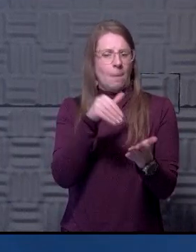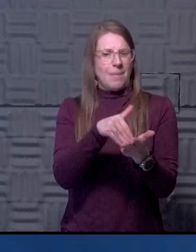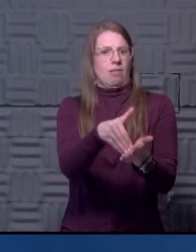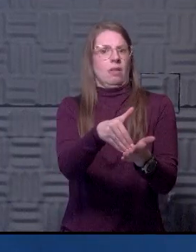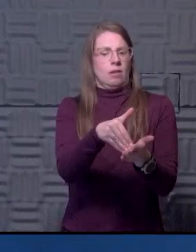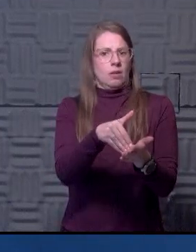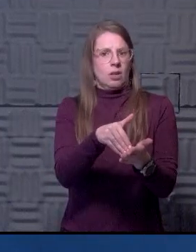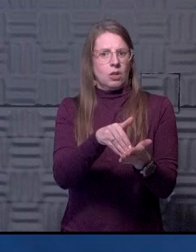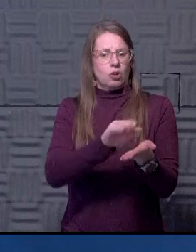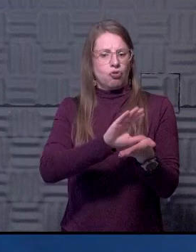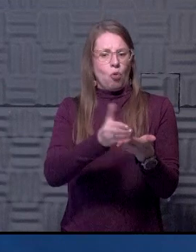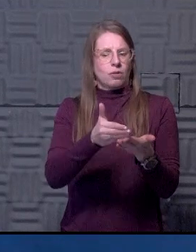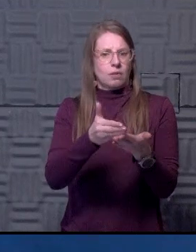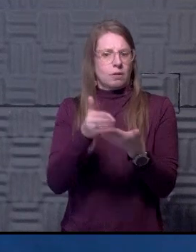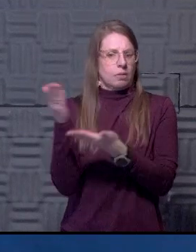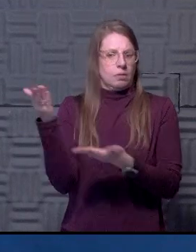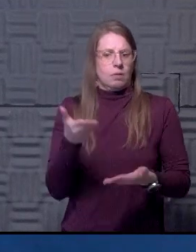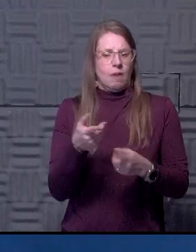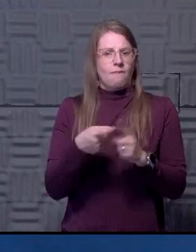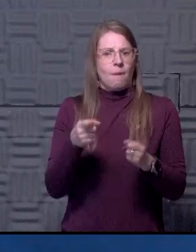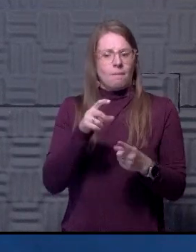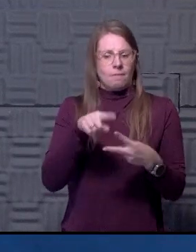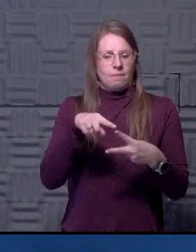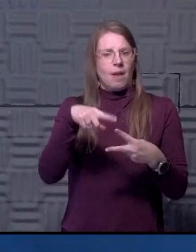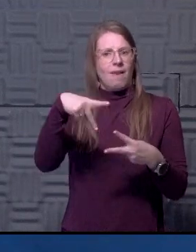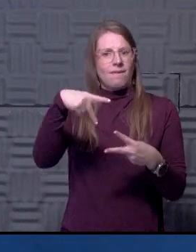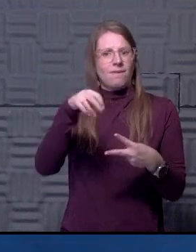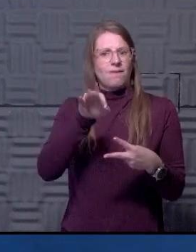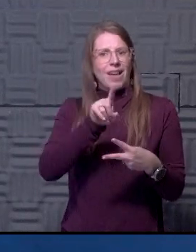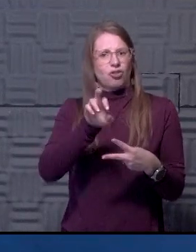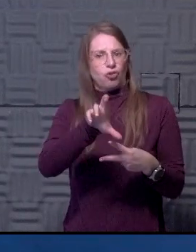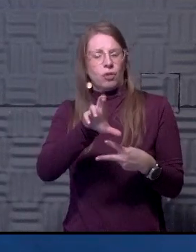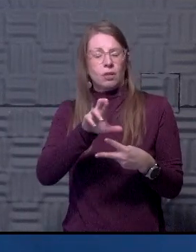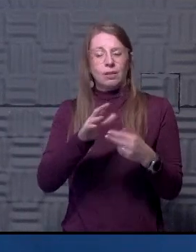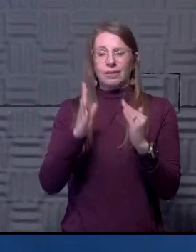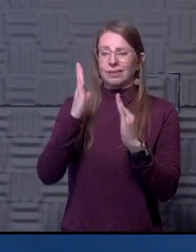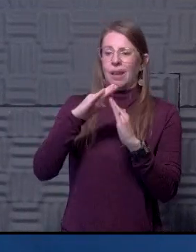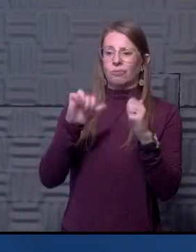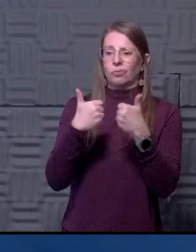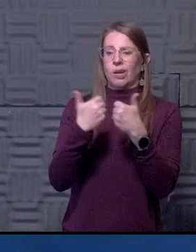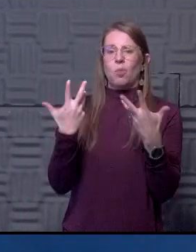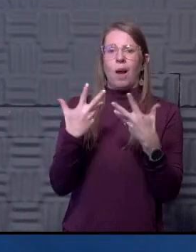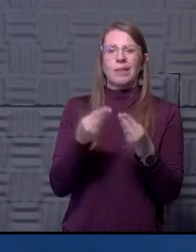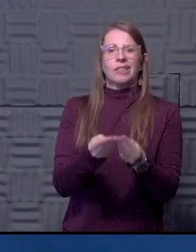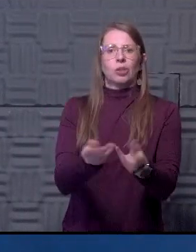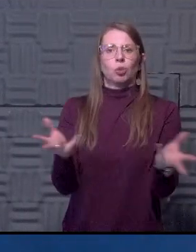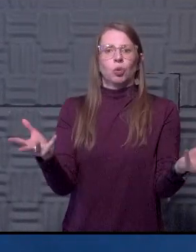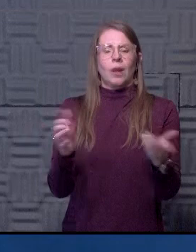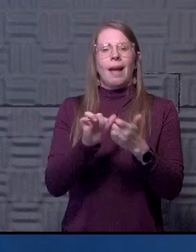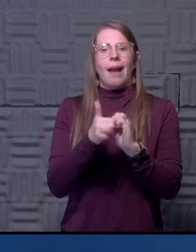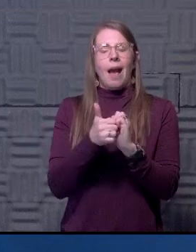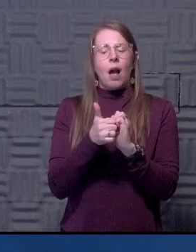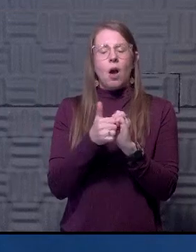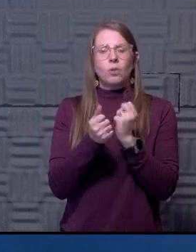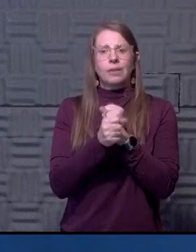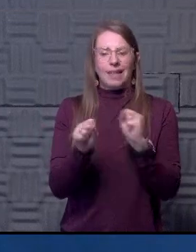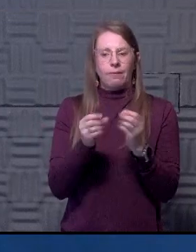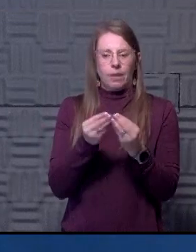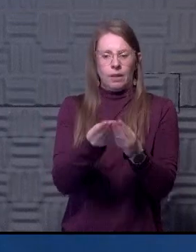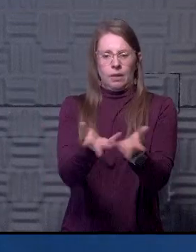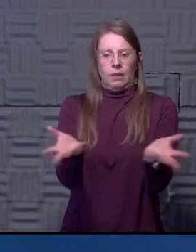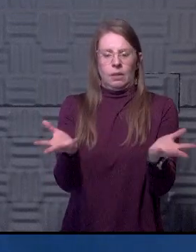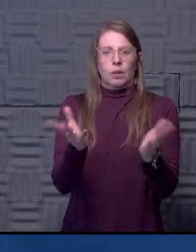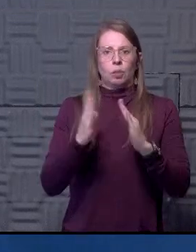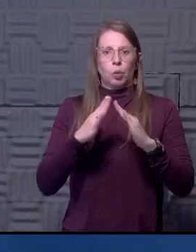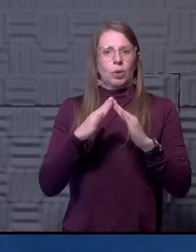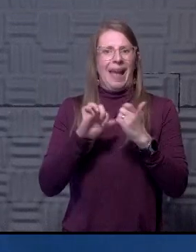doses from Pfizer. So I think the biggest challenge we have right now is the distribution. How to get this out safely into the